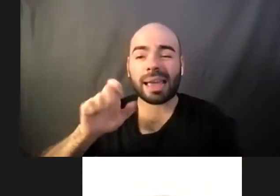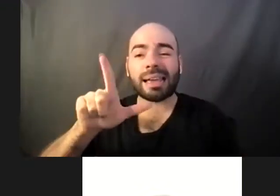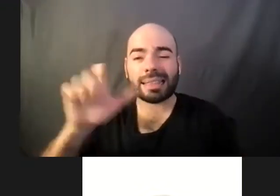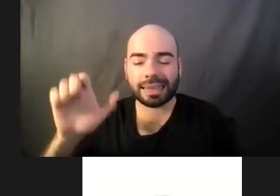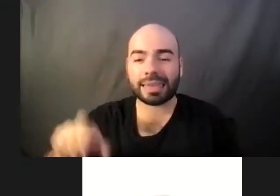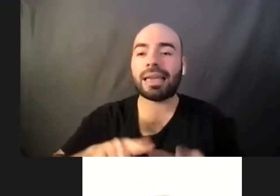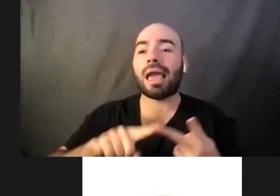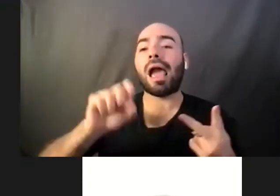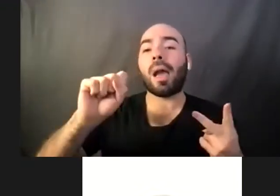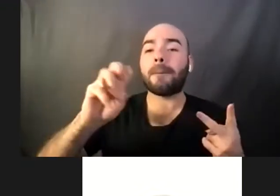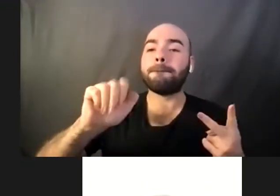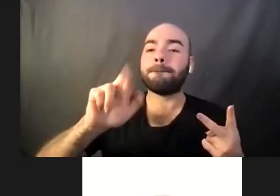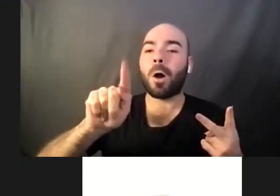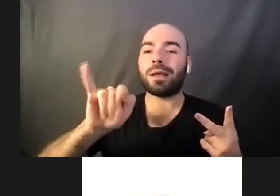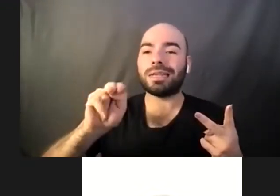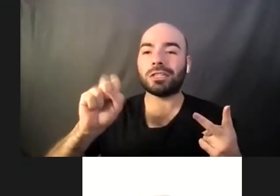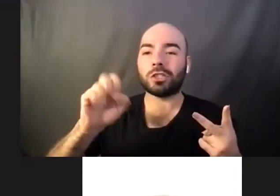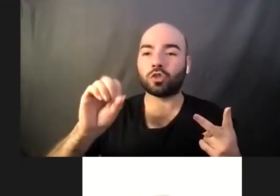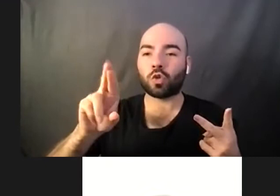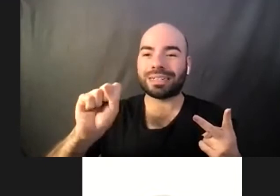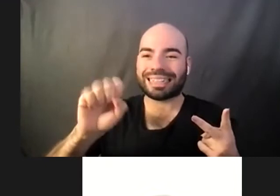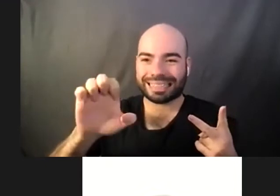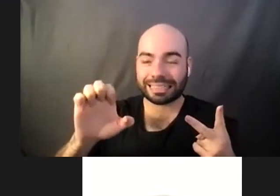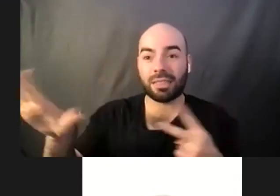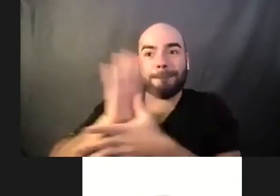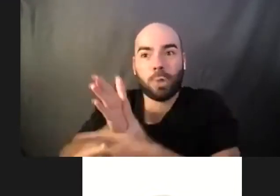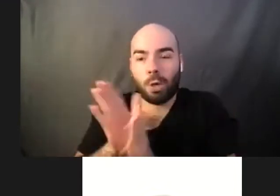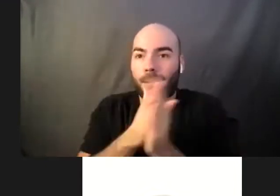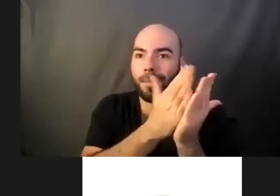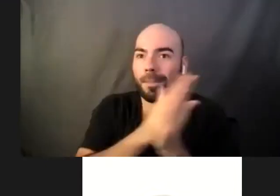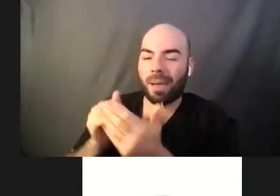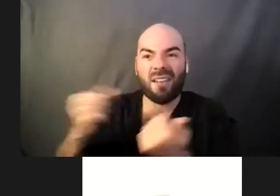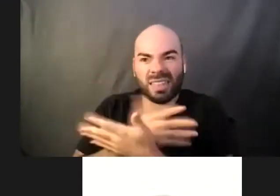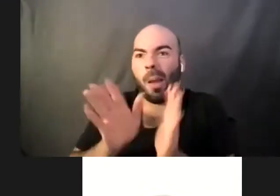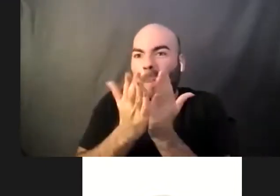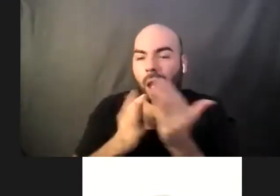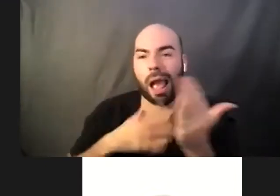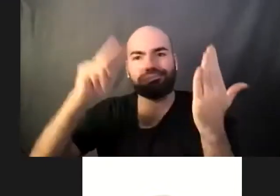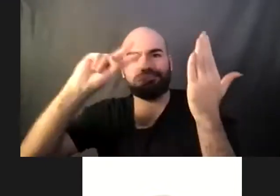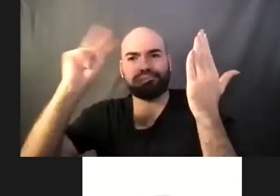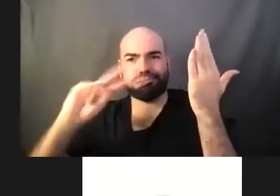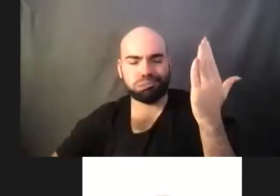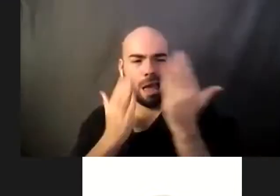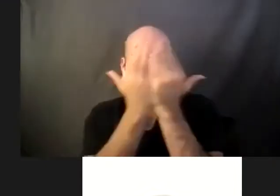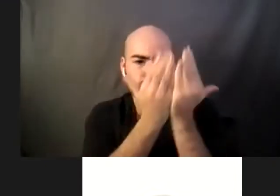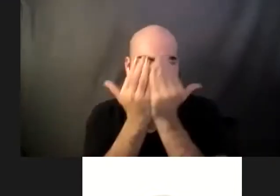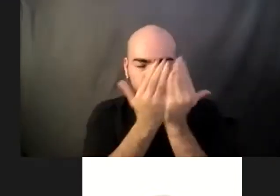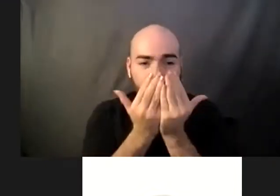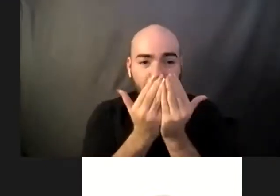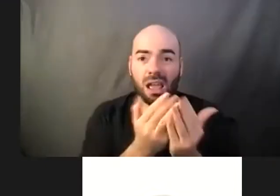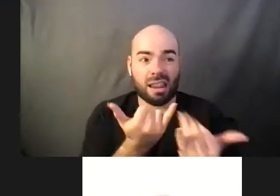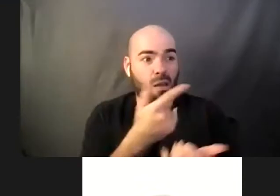I kind of had daydreams about doing something, vague daydreams about doing something like this. And when the recruiter asked me, I was like, sure, yeah, I want to be a